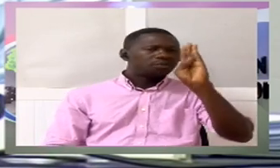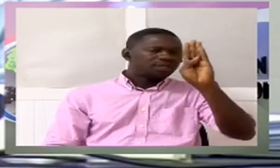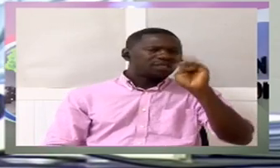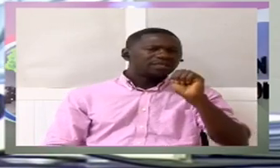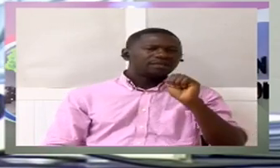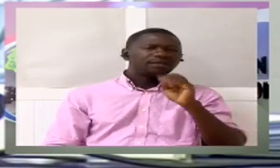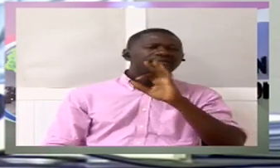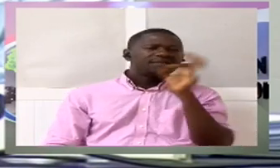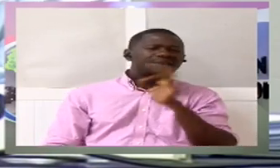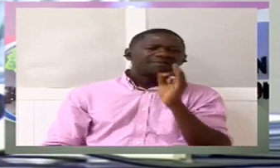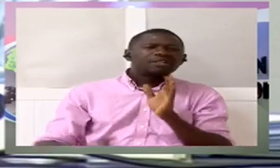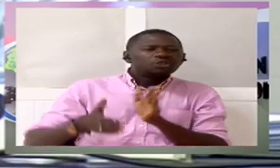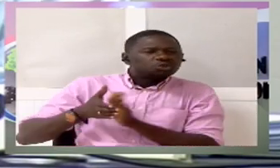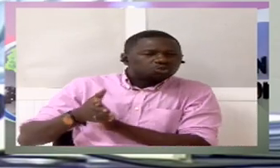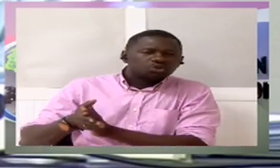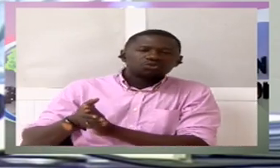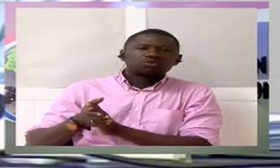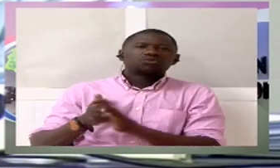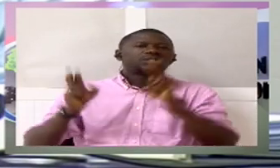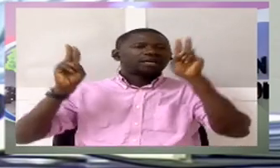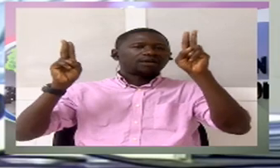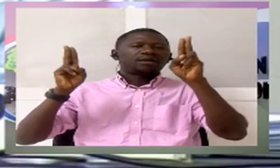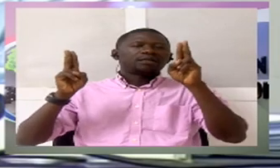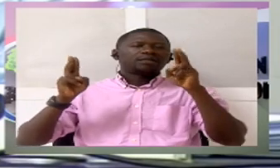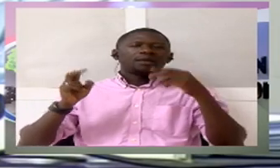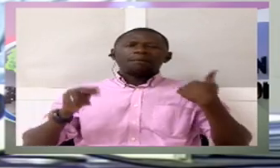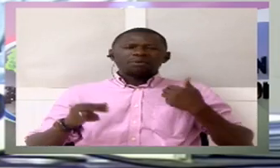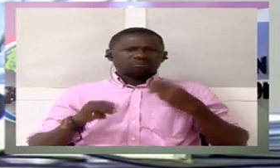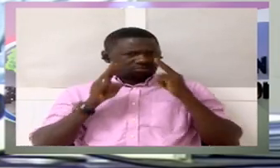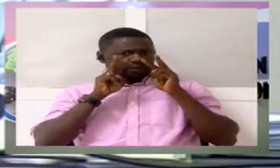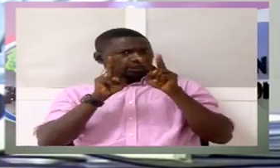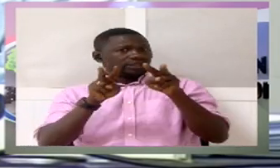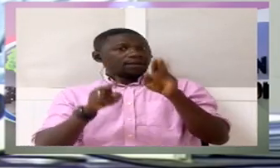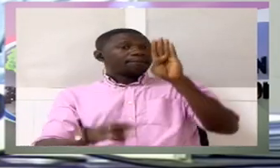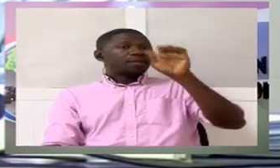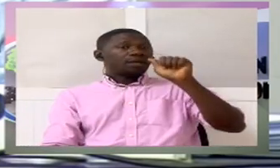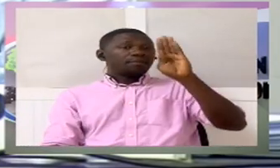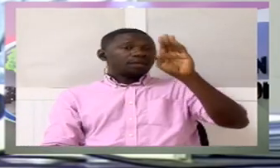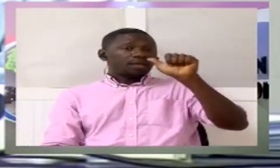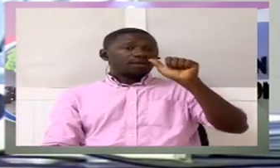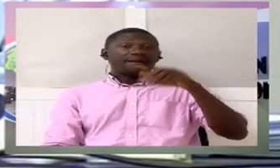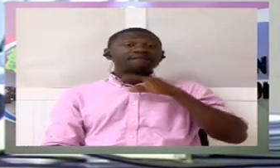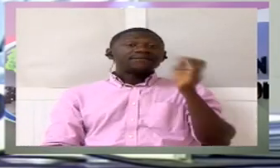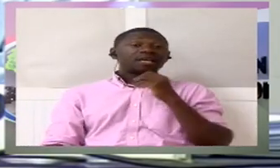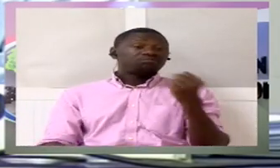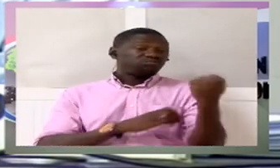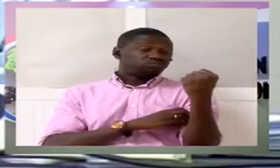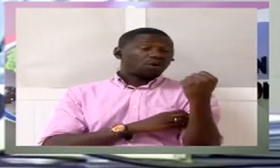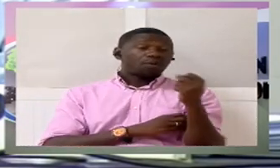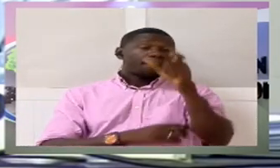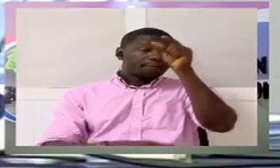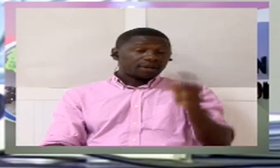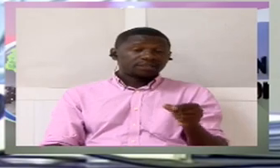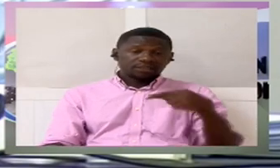Job katata Yaya Jame la. He was viewed as a very powerful person in this country, correct? Otembo moli aje komo sembe